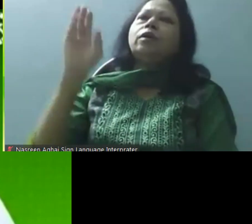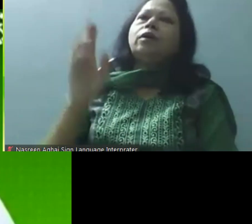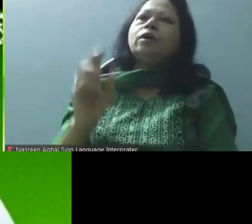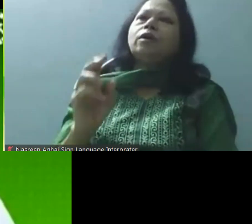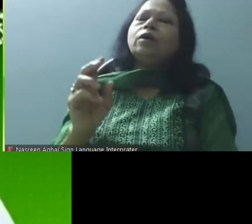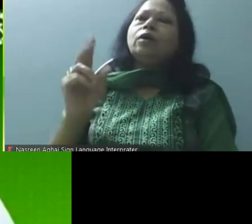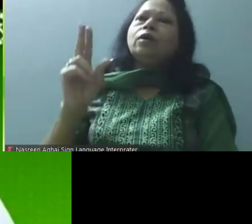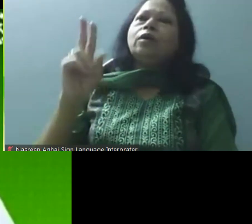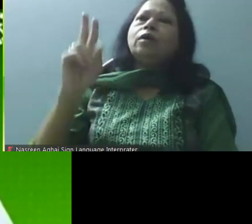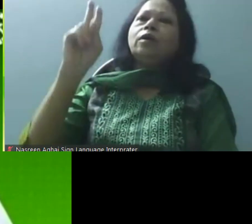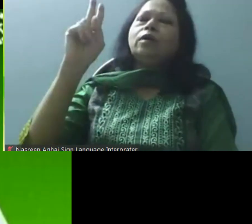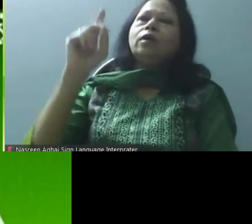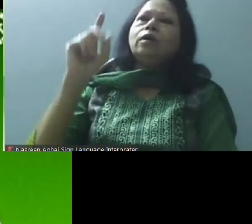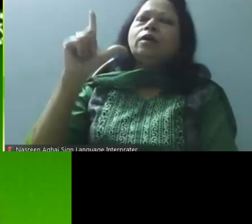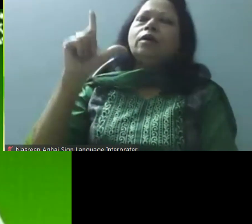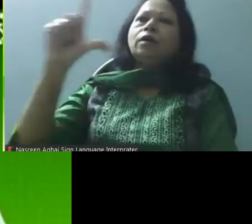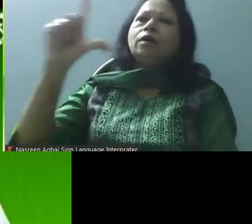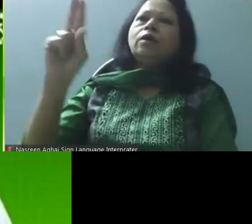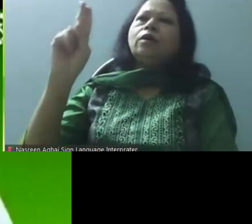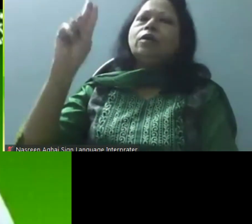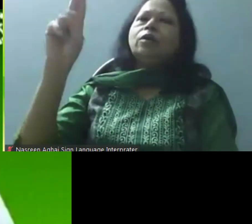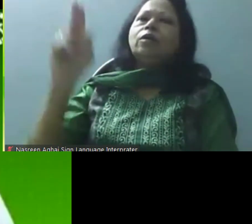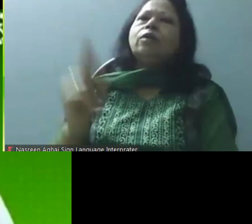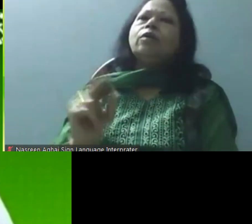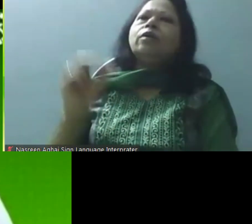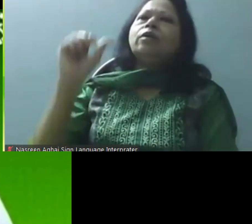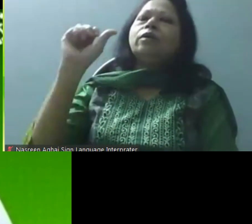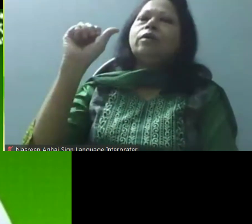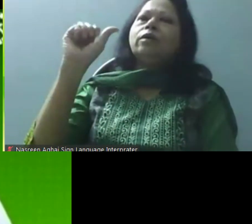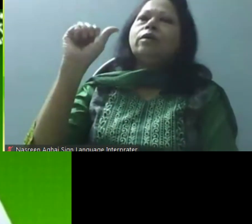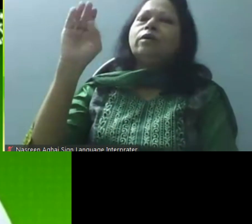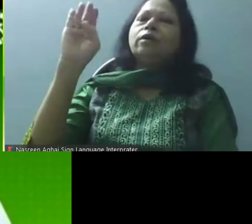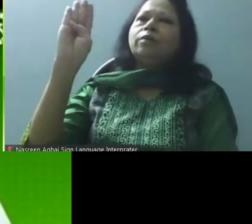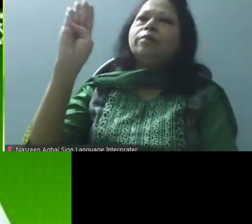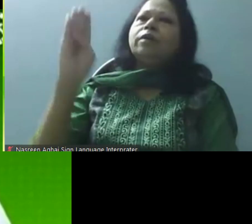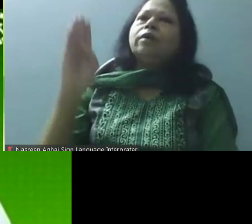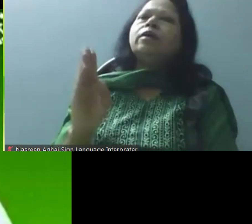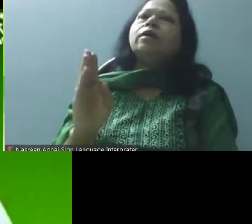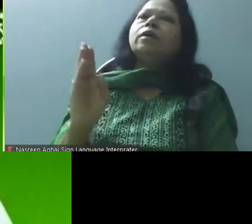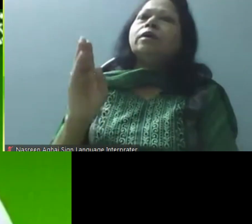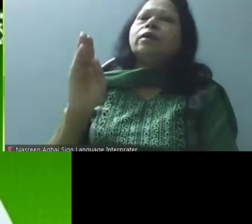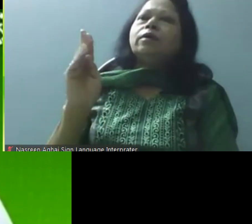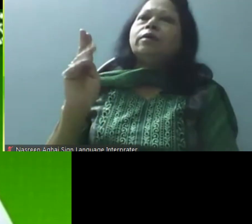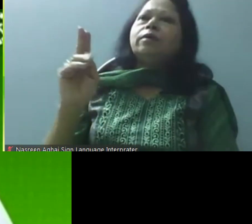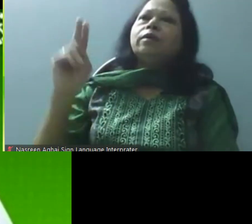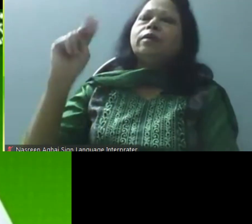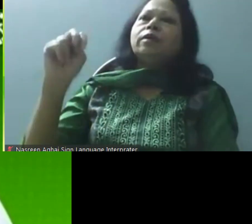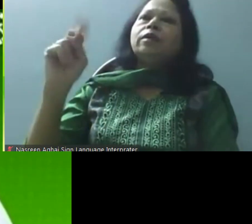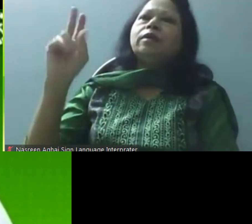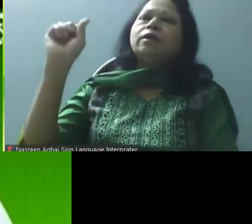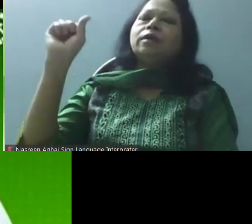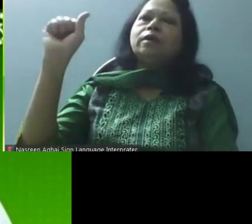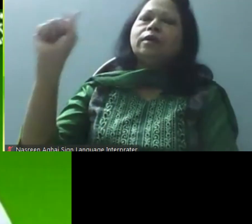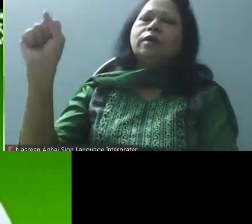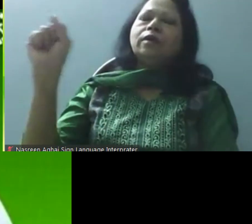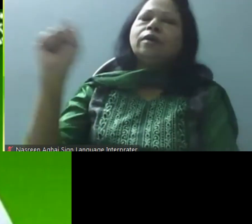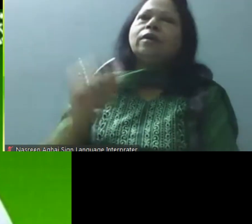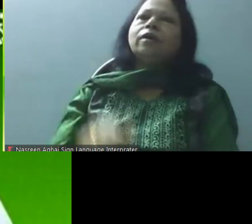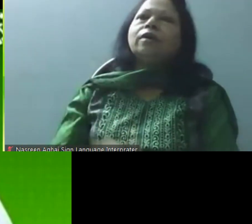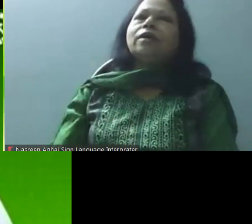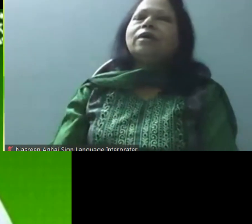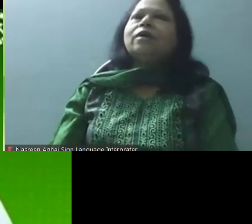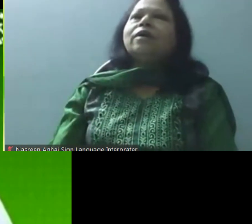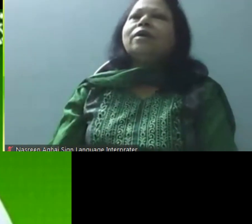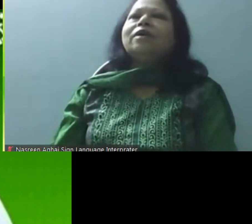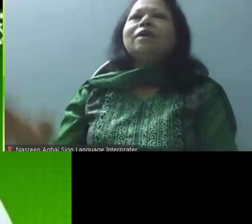can see some pen. Can you hear me, Lubna? Yes. Good morning, everybody, or good afternoon. It